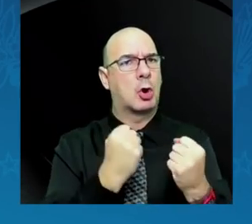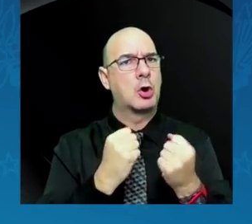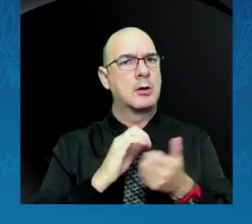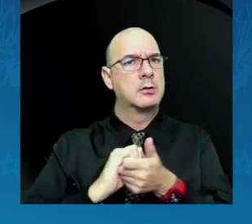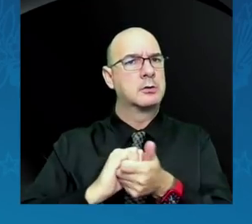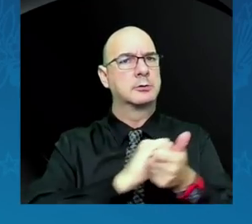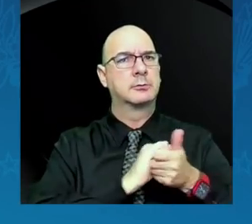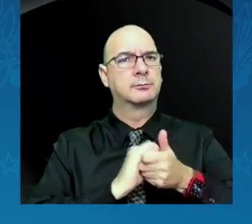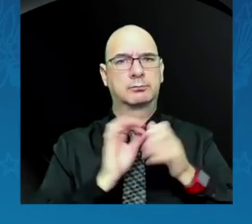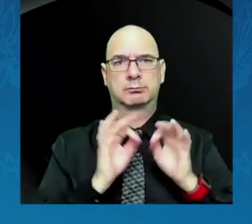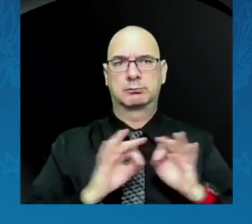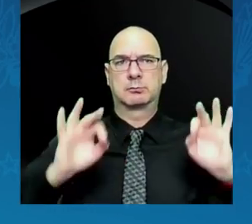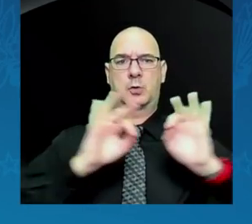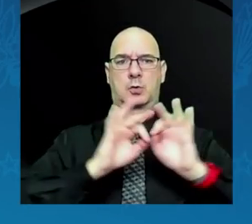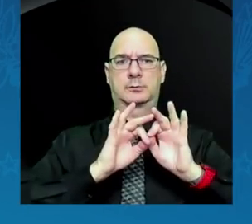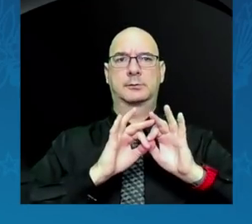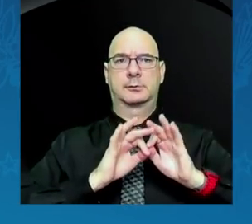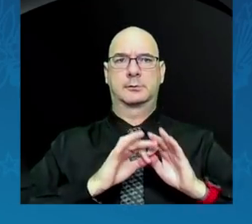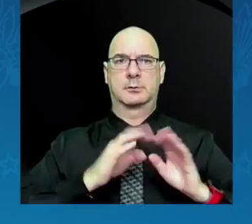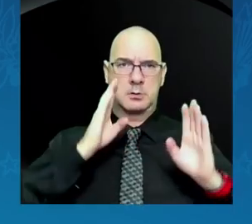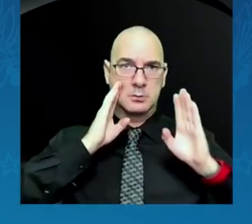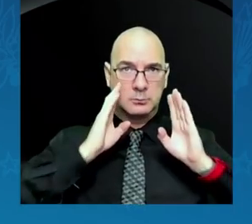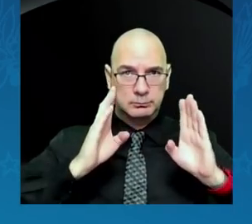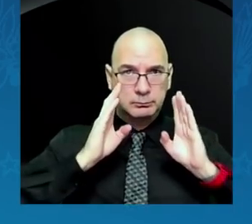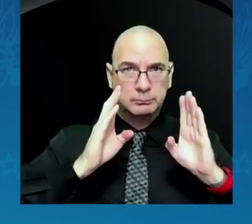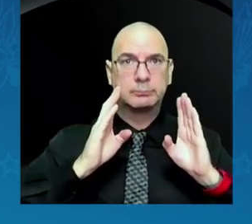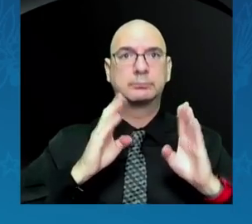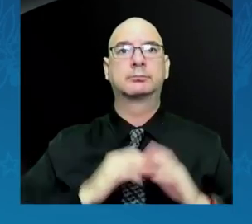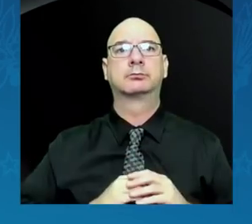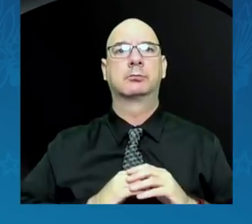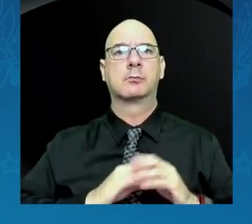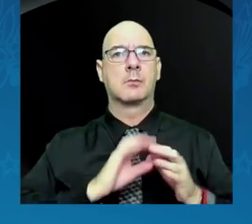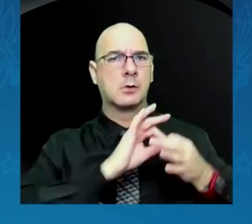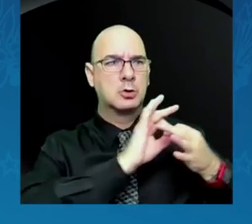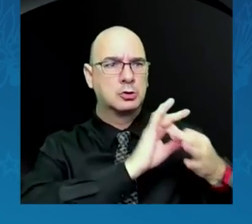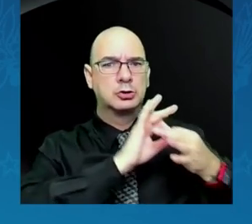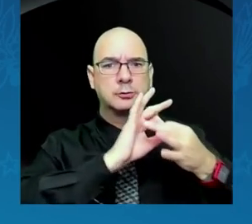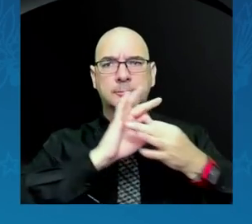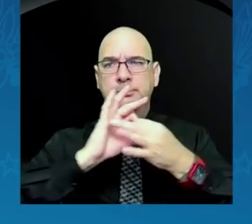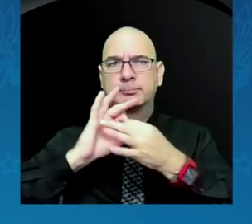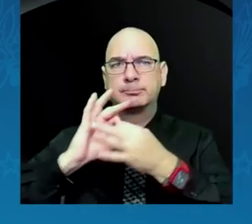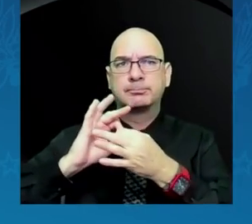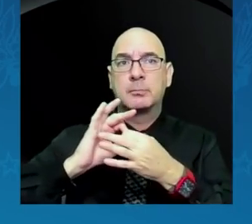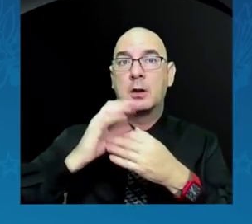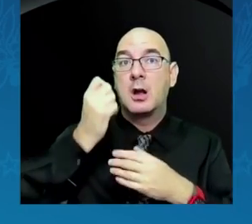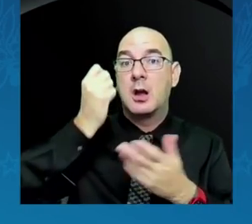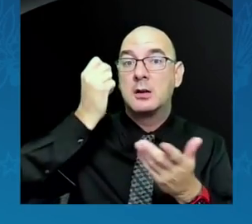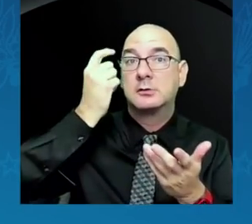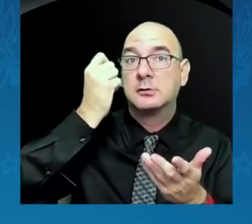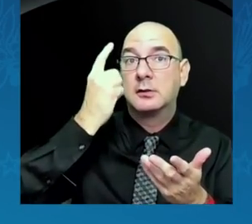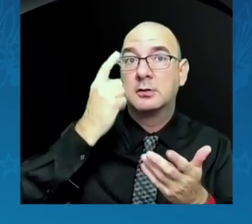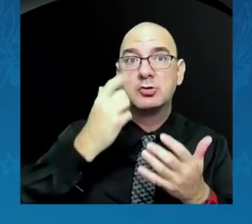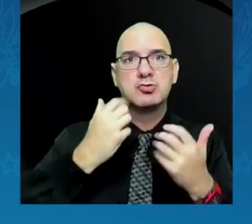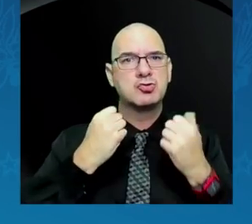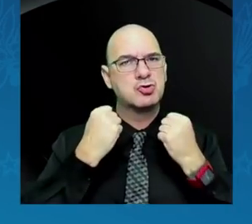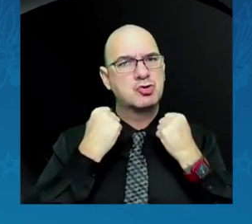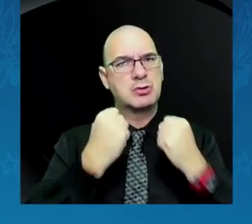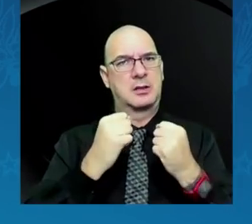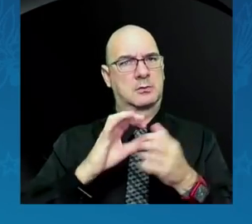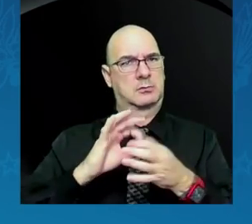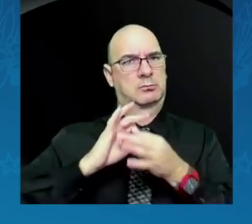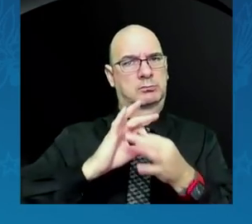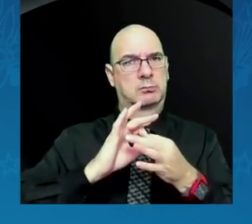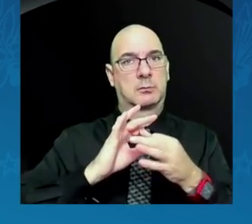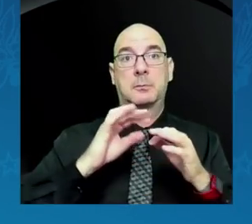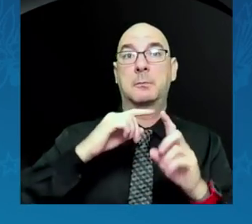paying attention to those relationships and understanding the strength of them, but also the fragility of them, meaning we